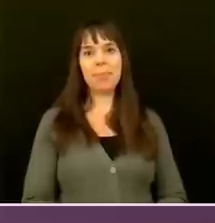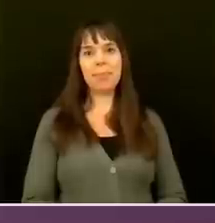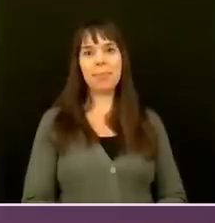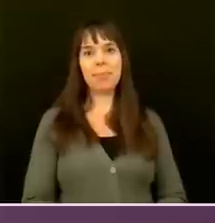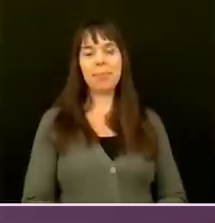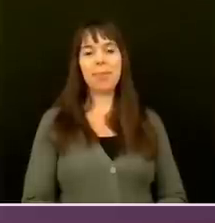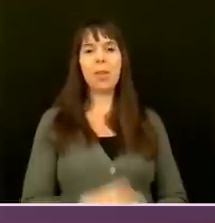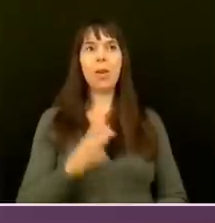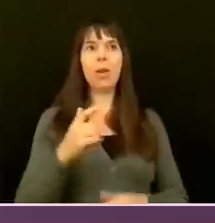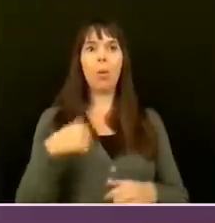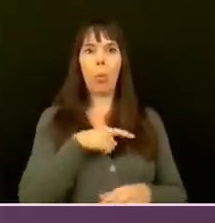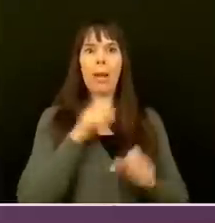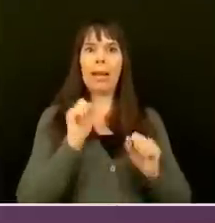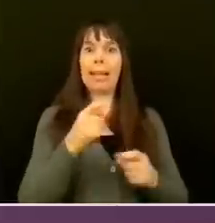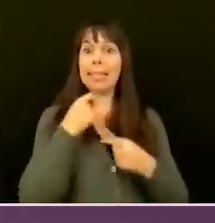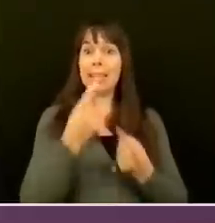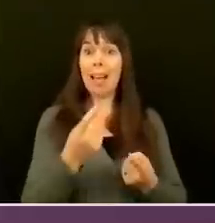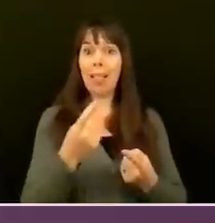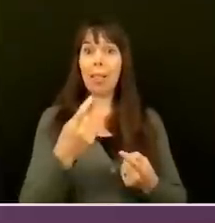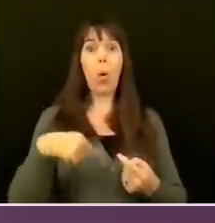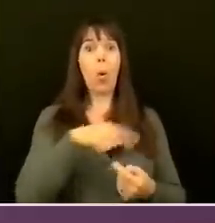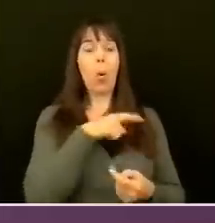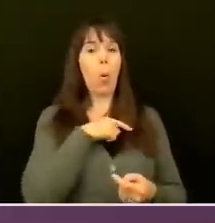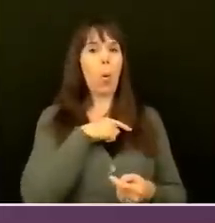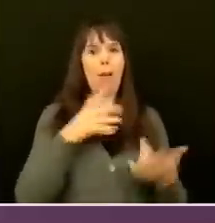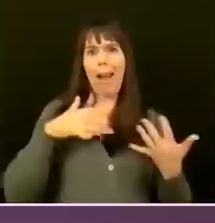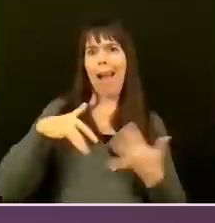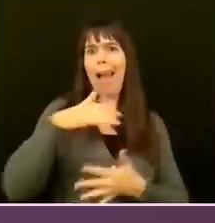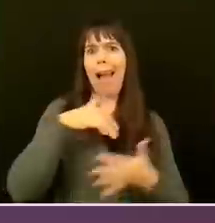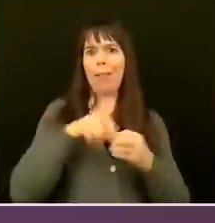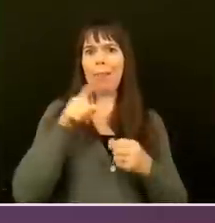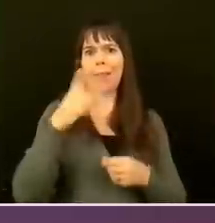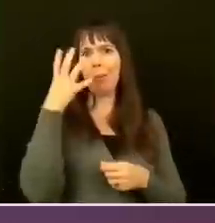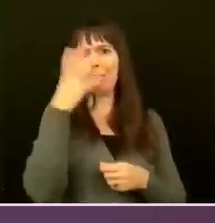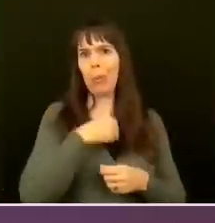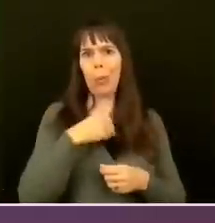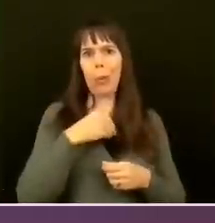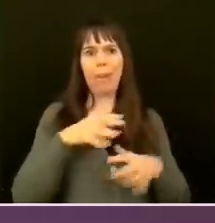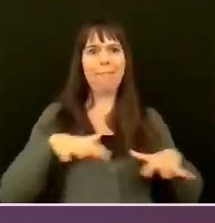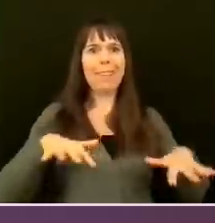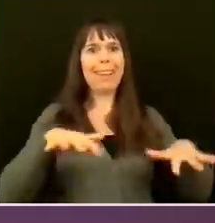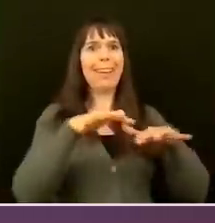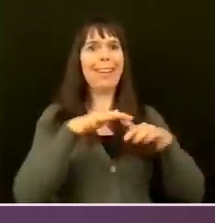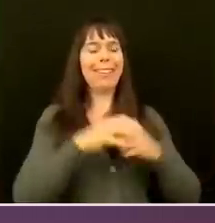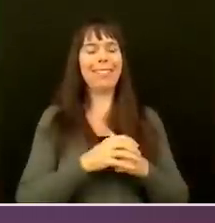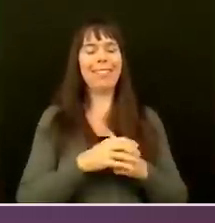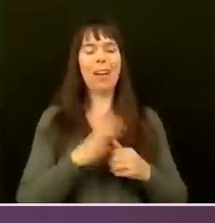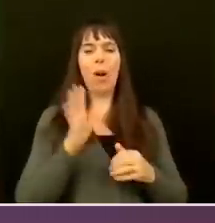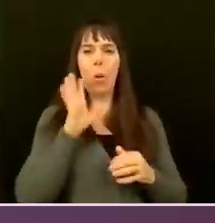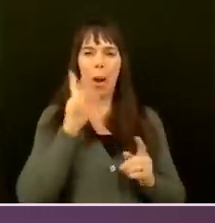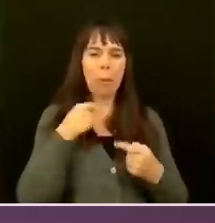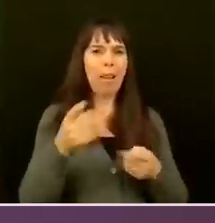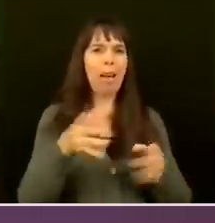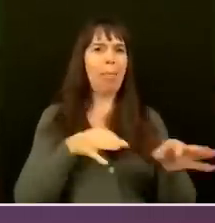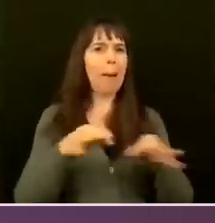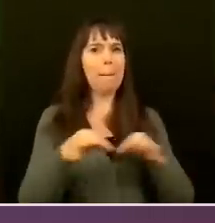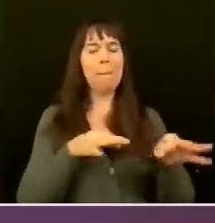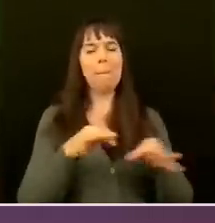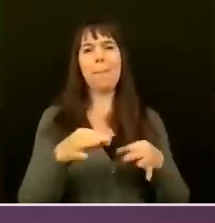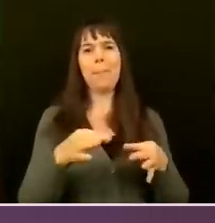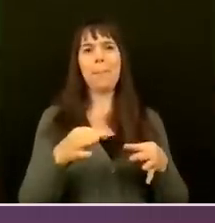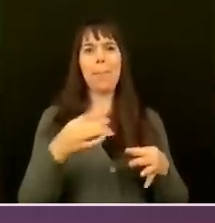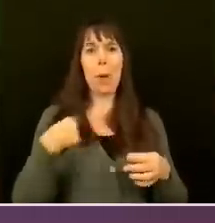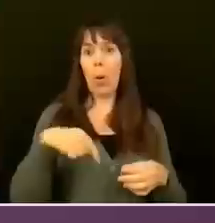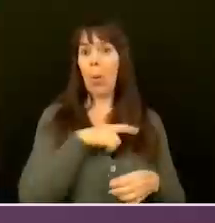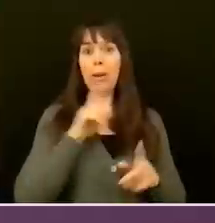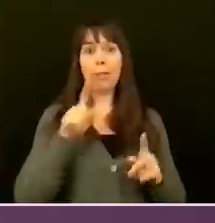We are gonna tell them we were hanging out in this beautiful field. We're gonna tell them we were